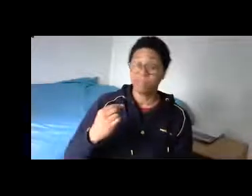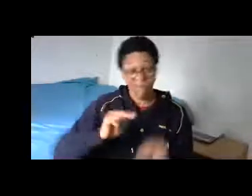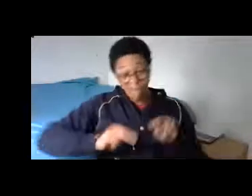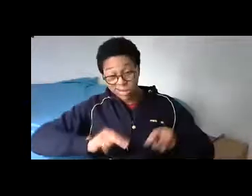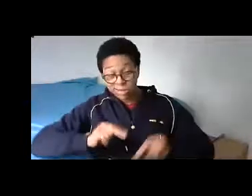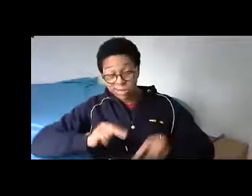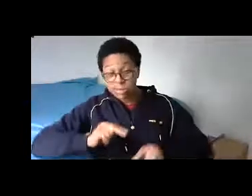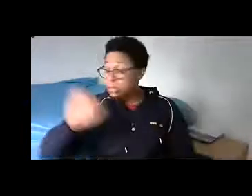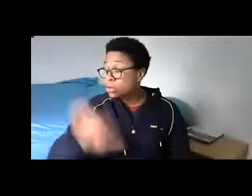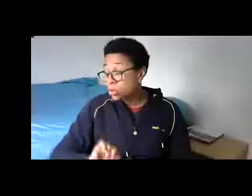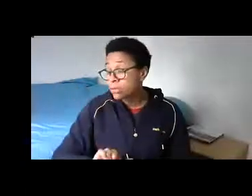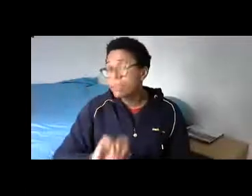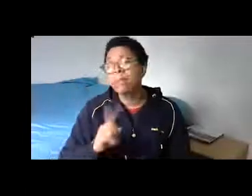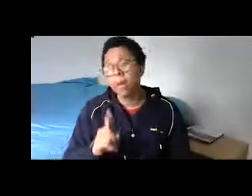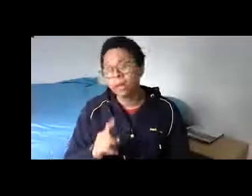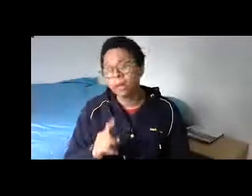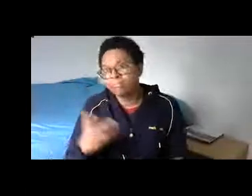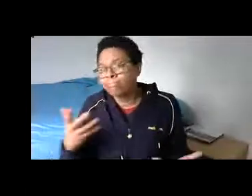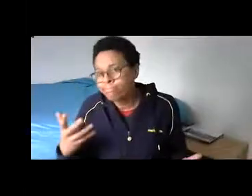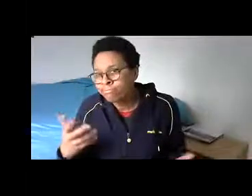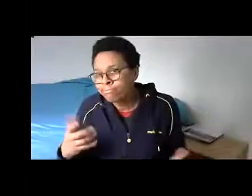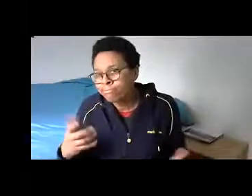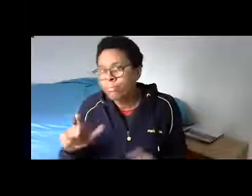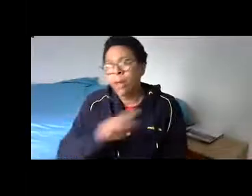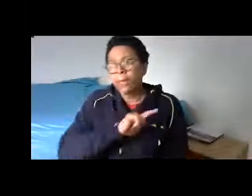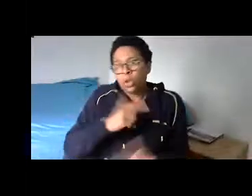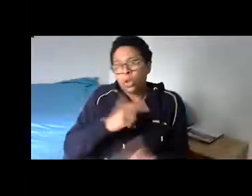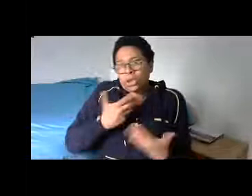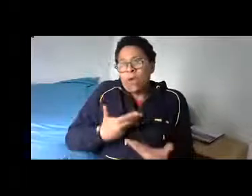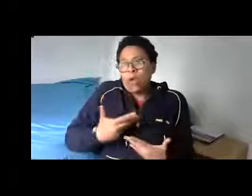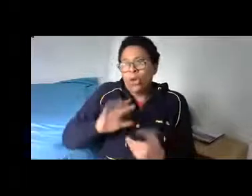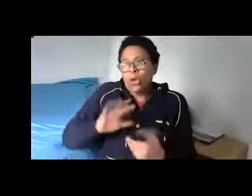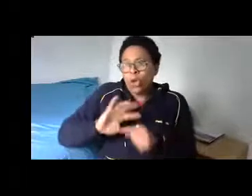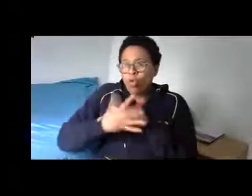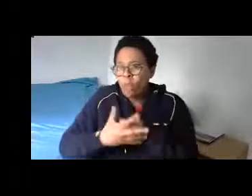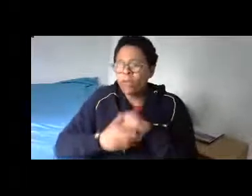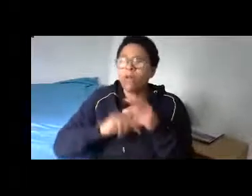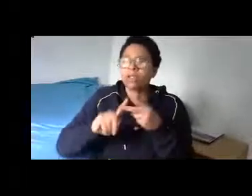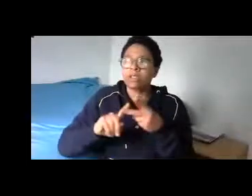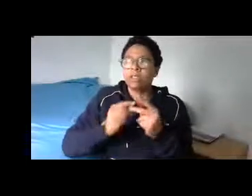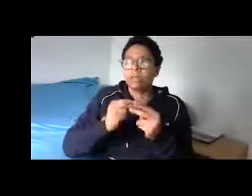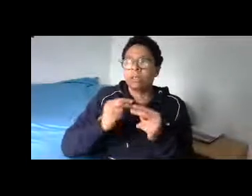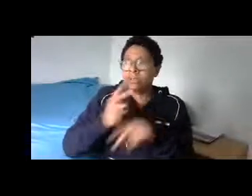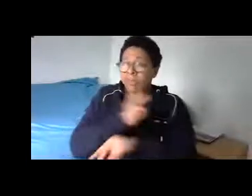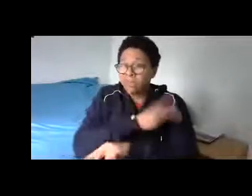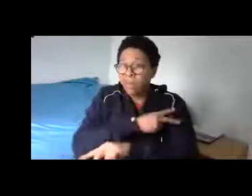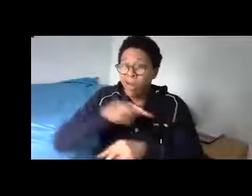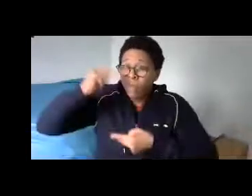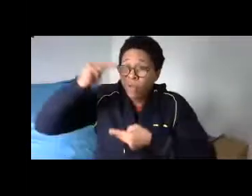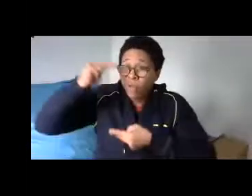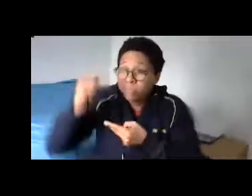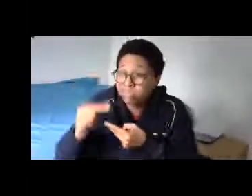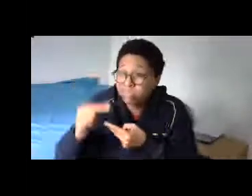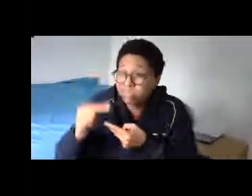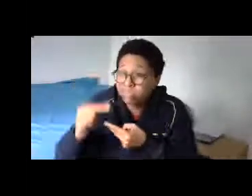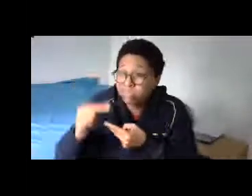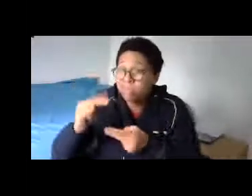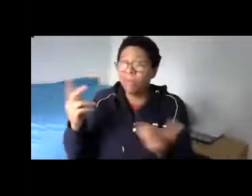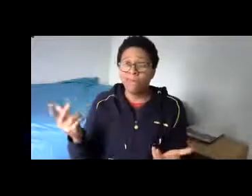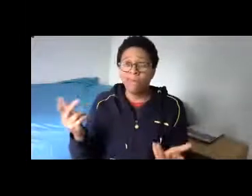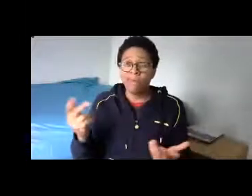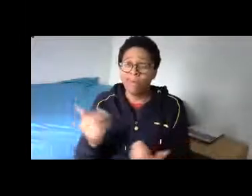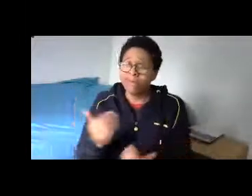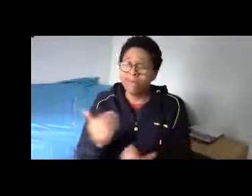act upon this. Unfortunately, because of kind of resources and the fact that they don't have enough social workers or assessors,